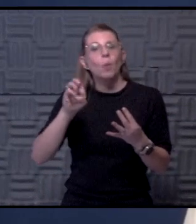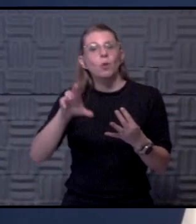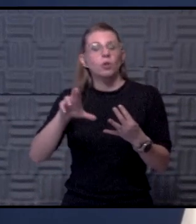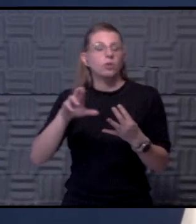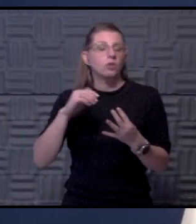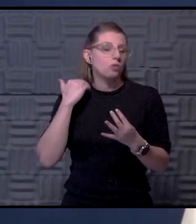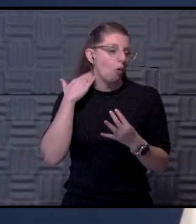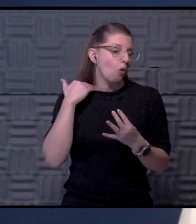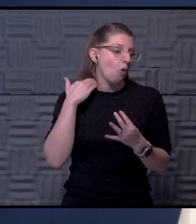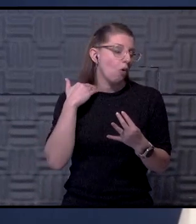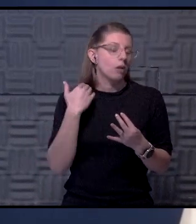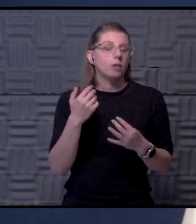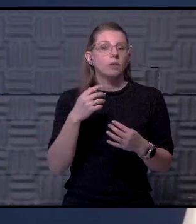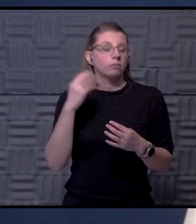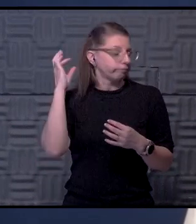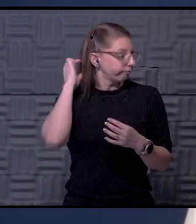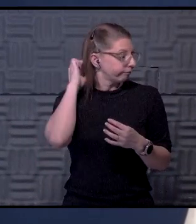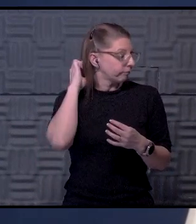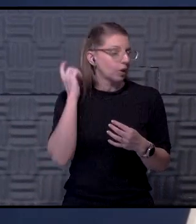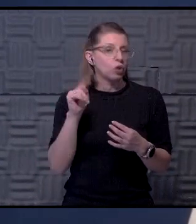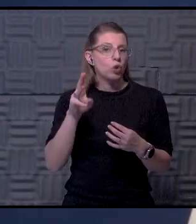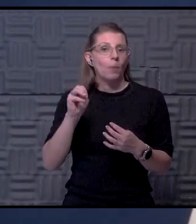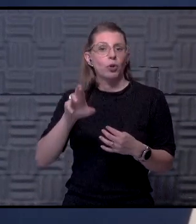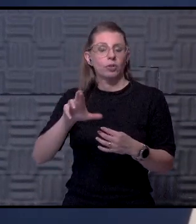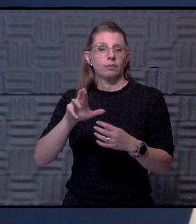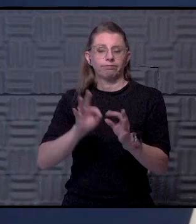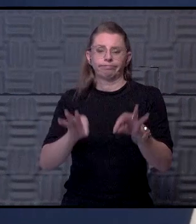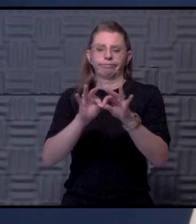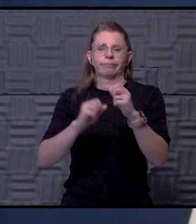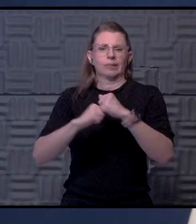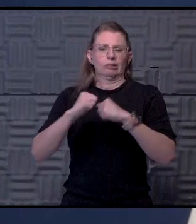those have a very, very important structures that are very in